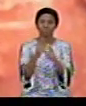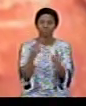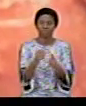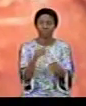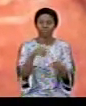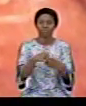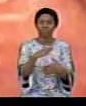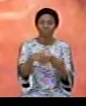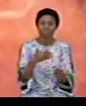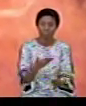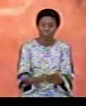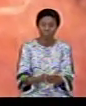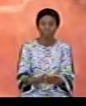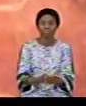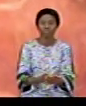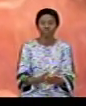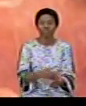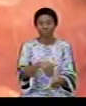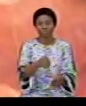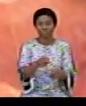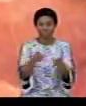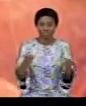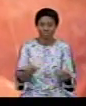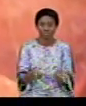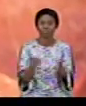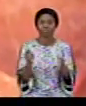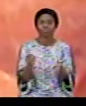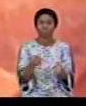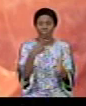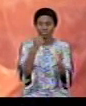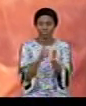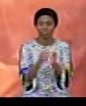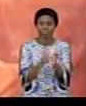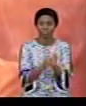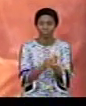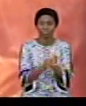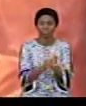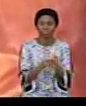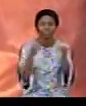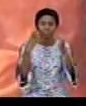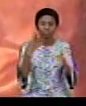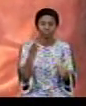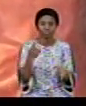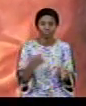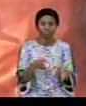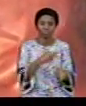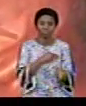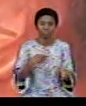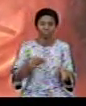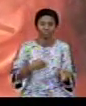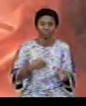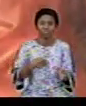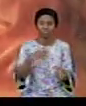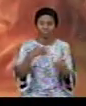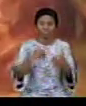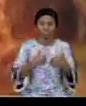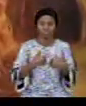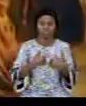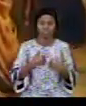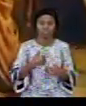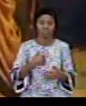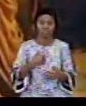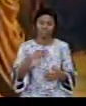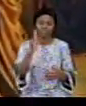too, my bonds in Christ are manifest. And many of the brethren in the Lord waxing confident by my bonds